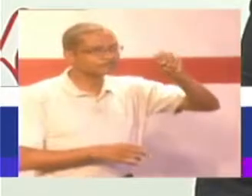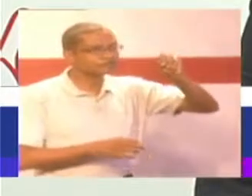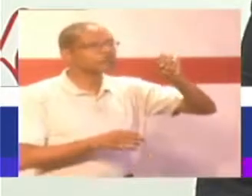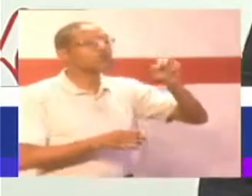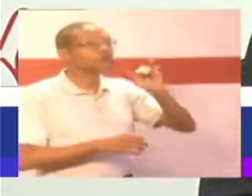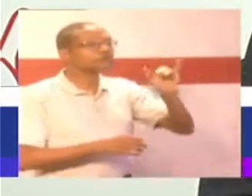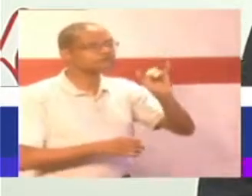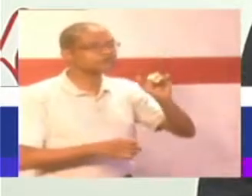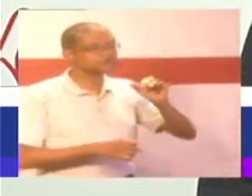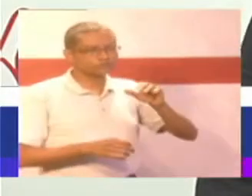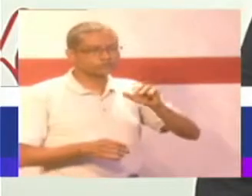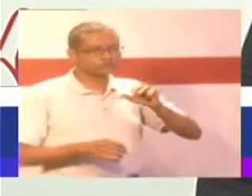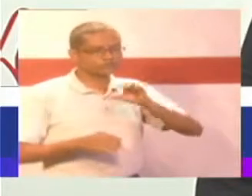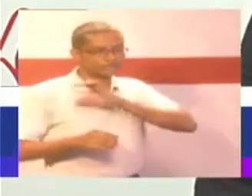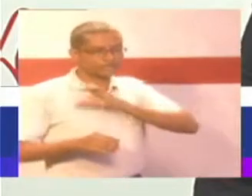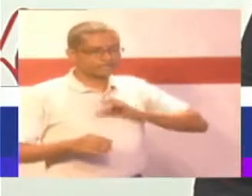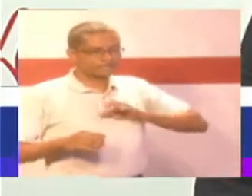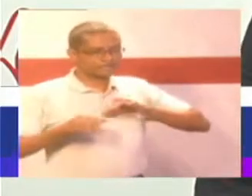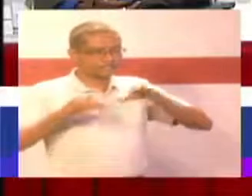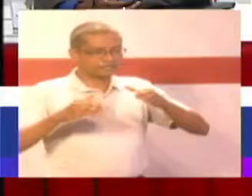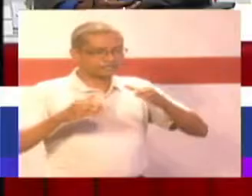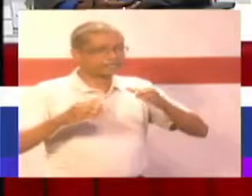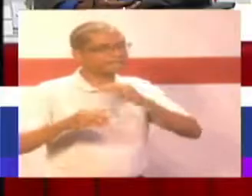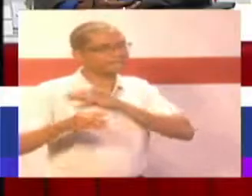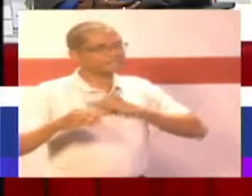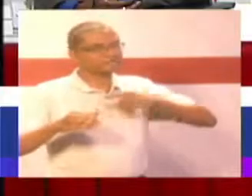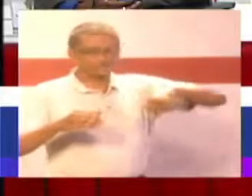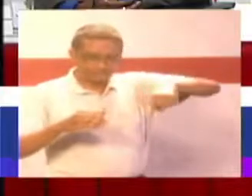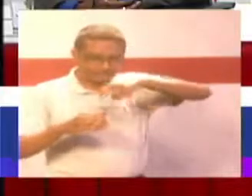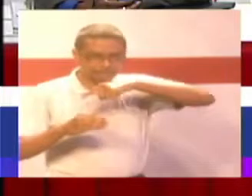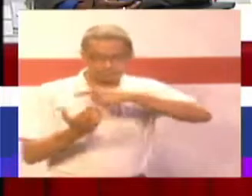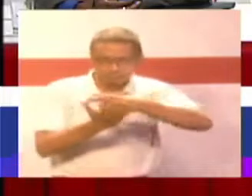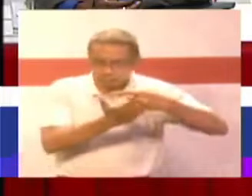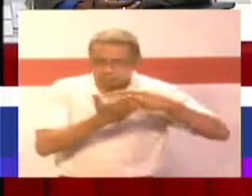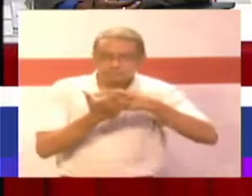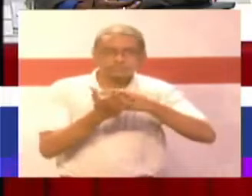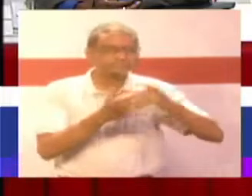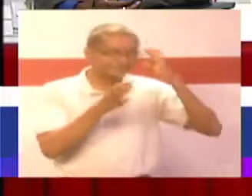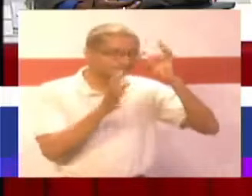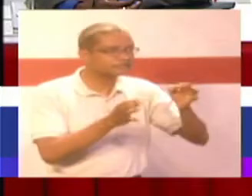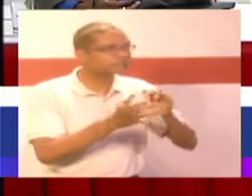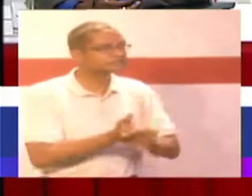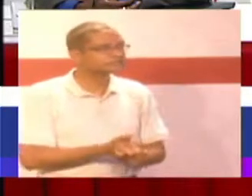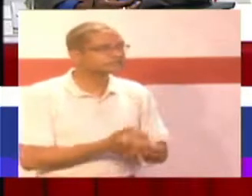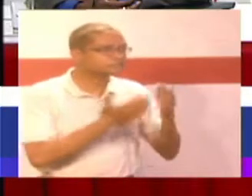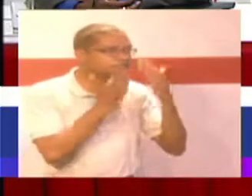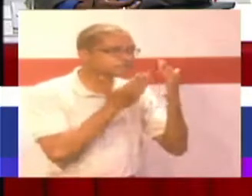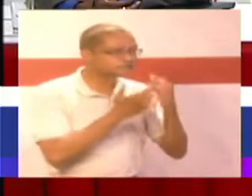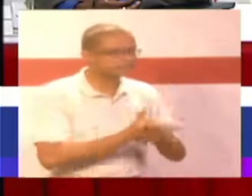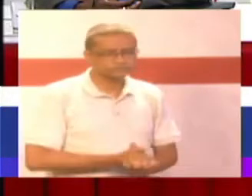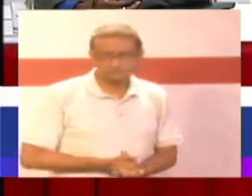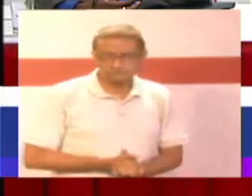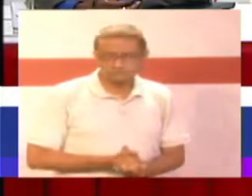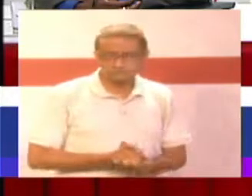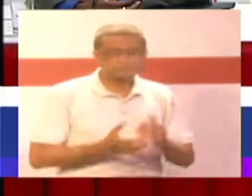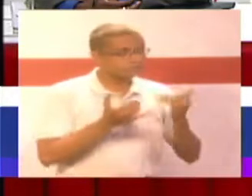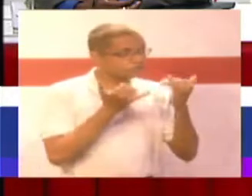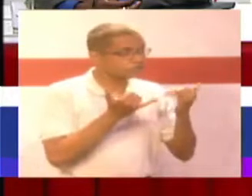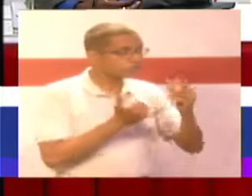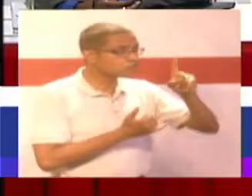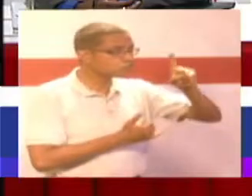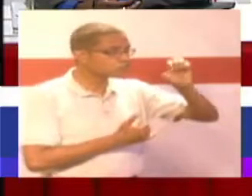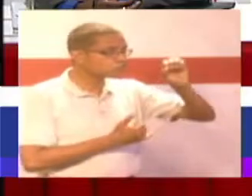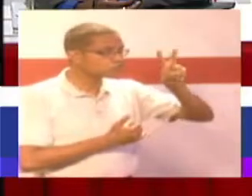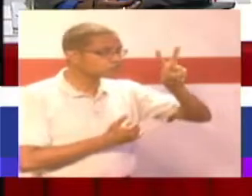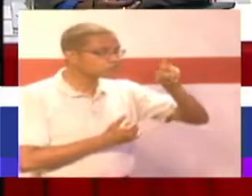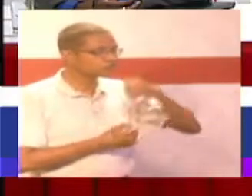Thank you very much. Thank you very much. And we now go to 103 FM. We're ready for